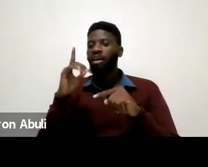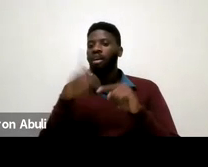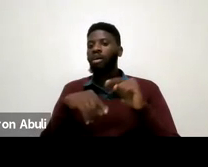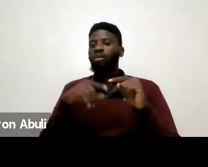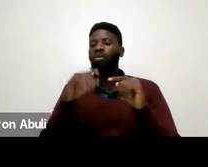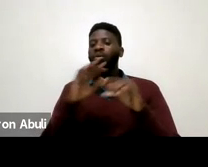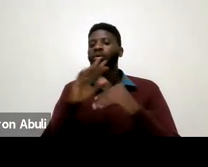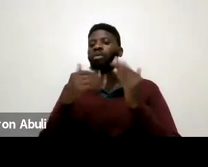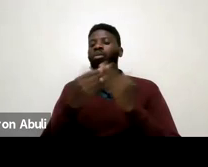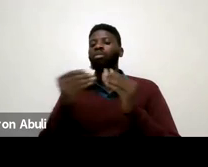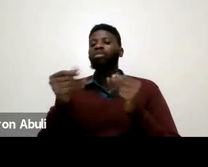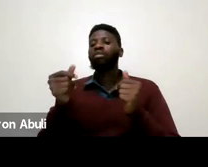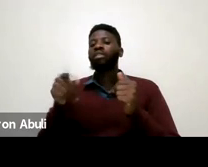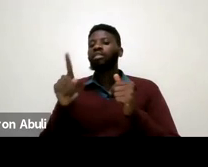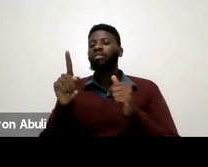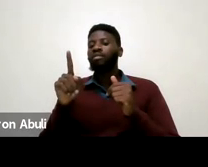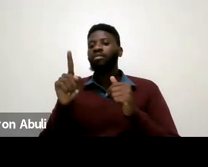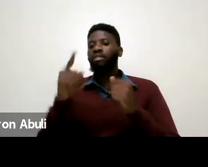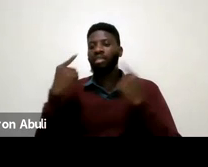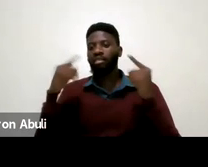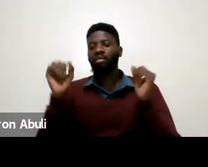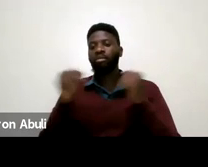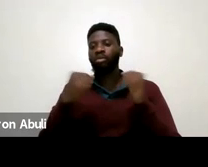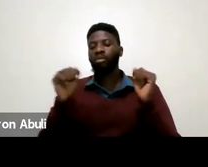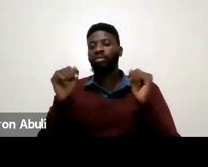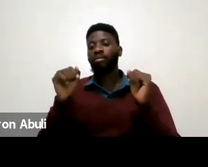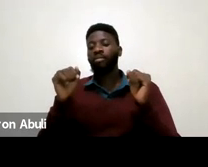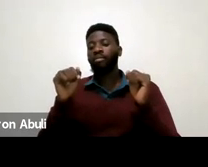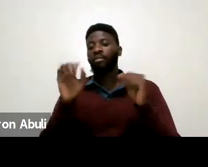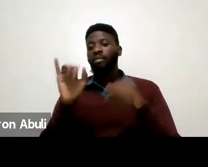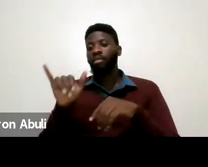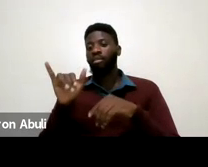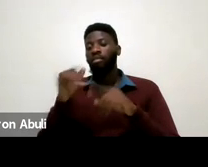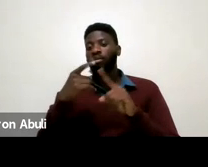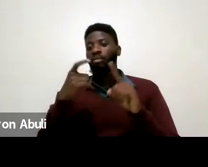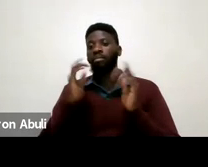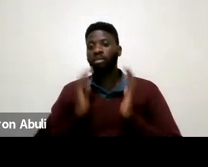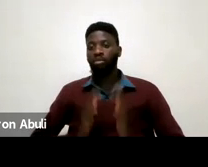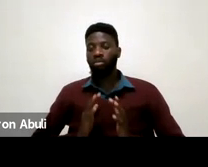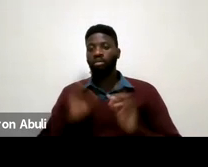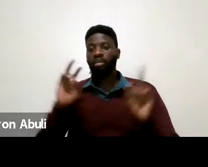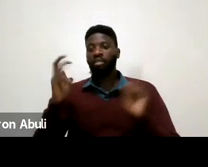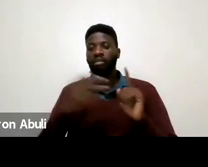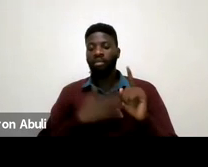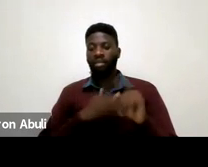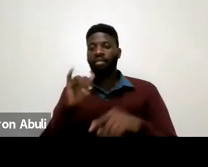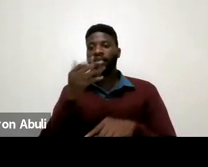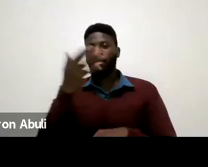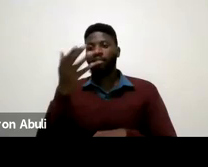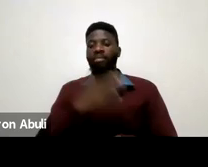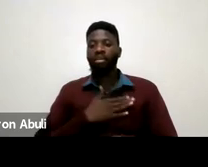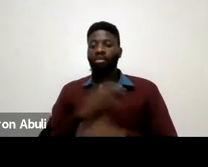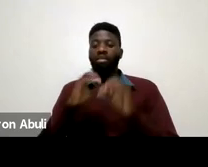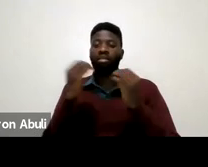spread too thin and you will not succeed. So in terms of that, from a personal perspective, that's my answer. From an